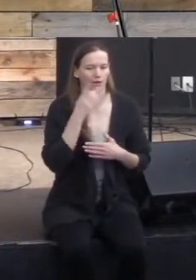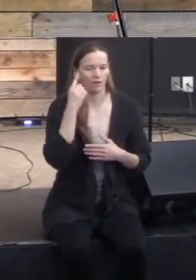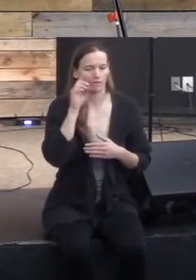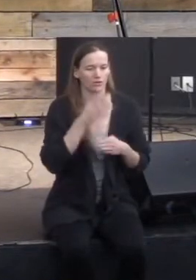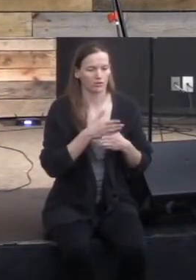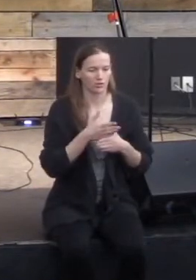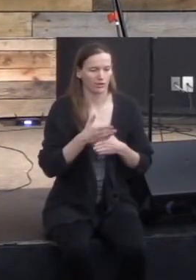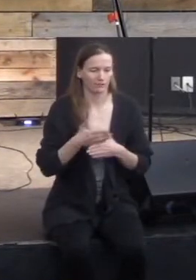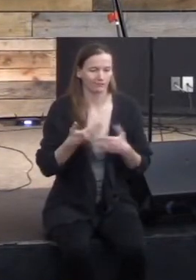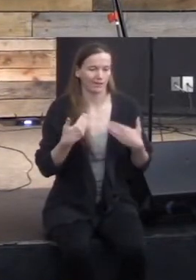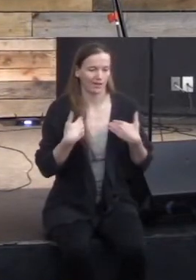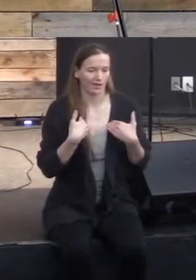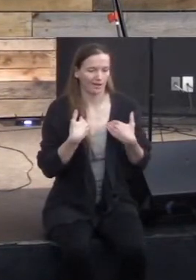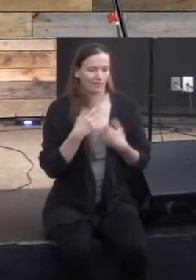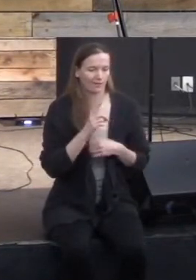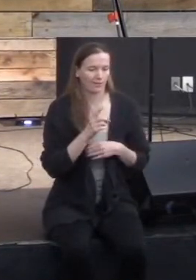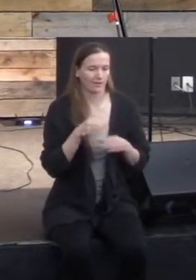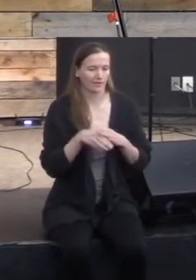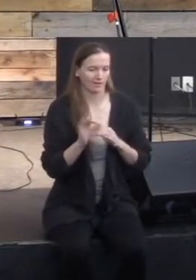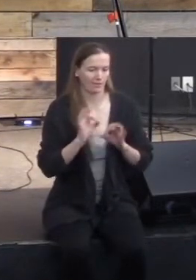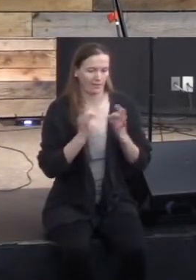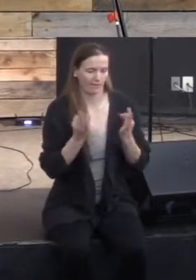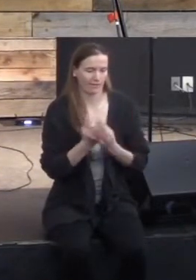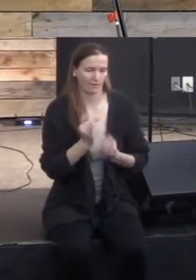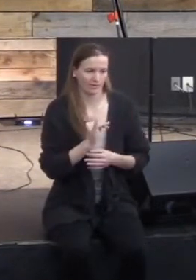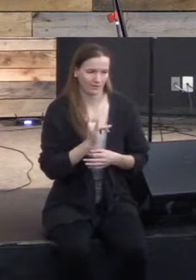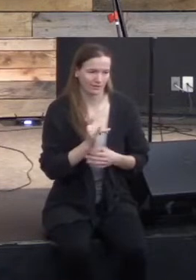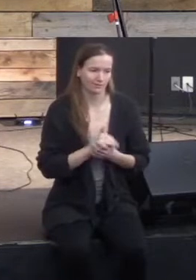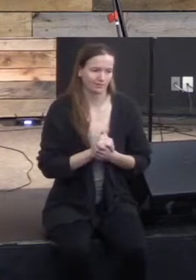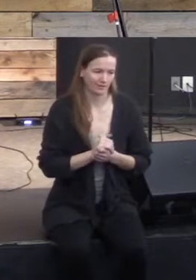Been there, felt that. Had that doctor visit